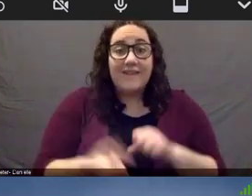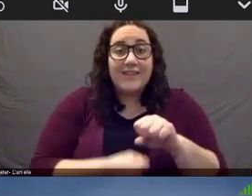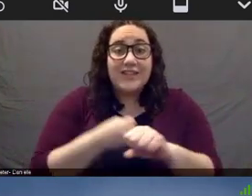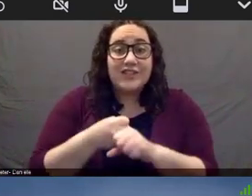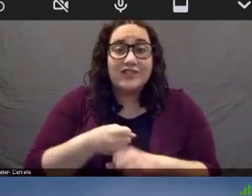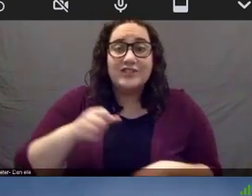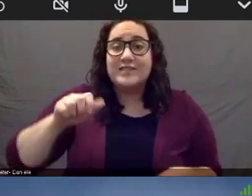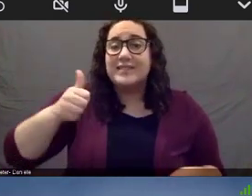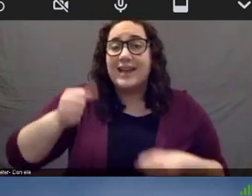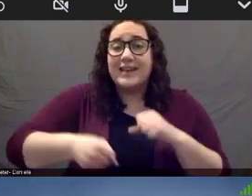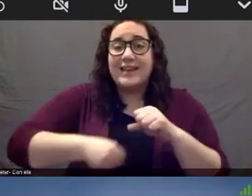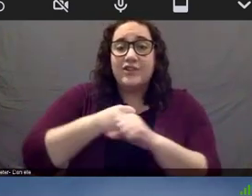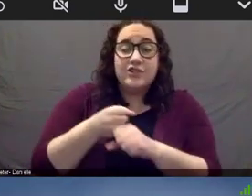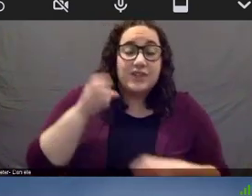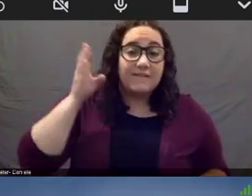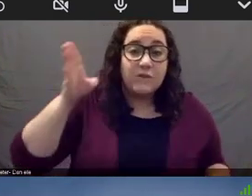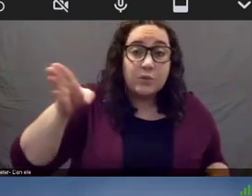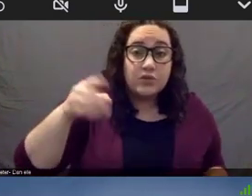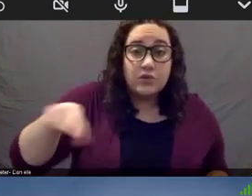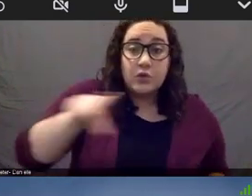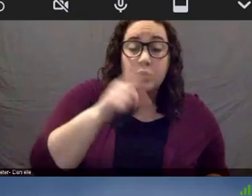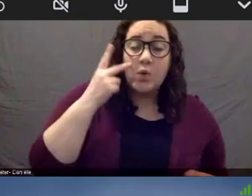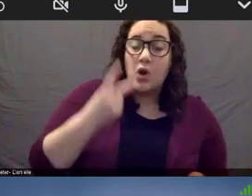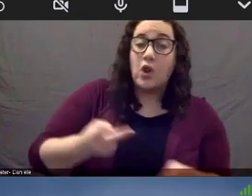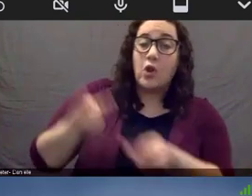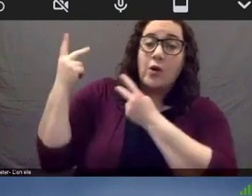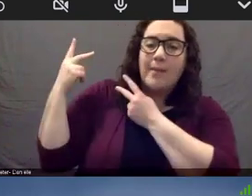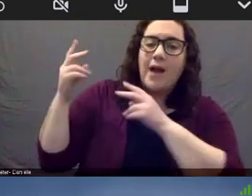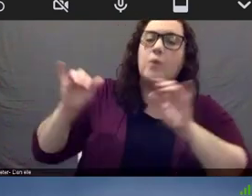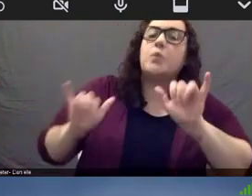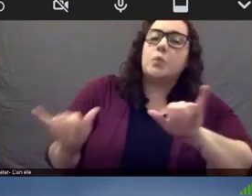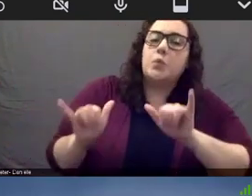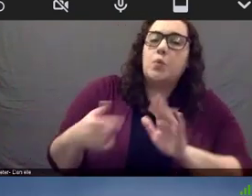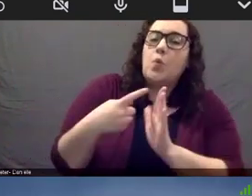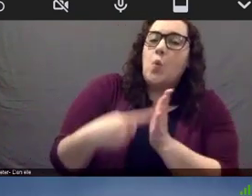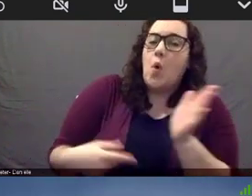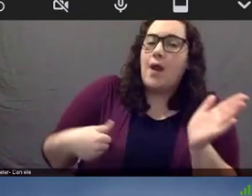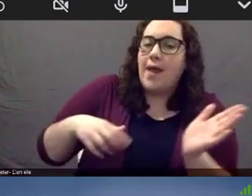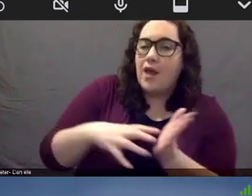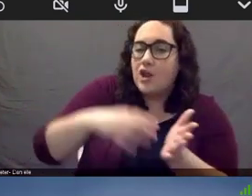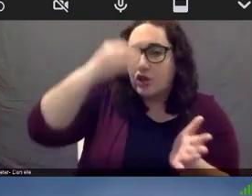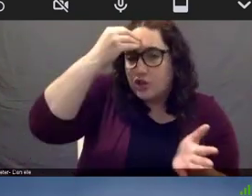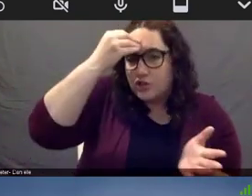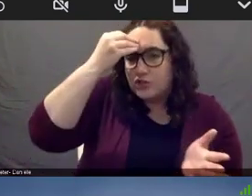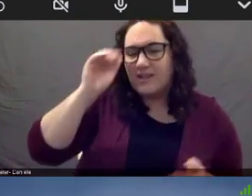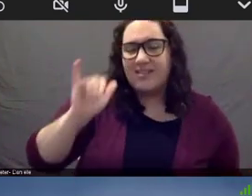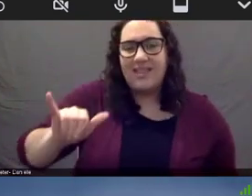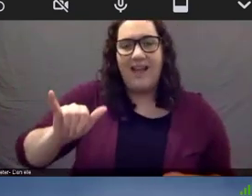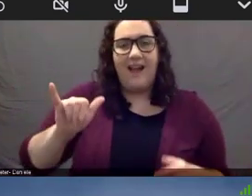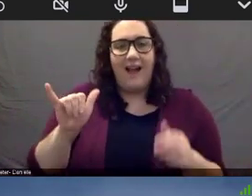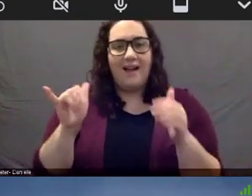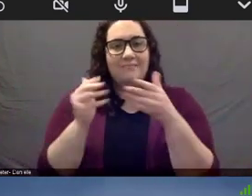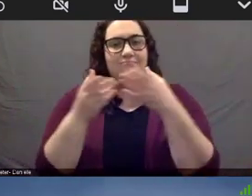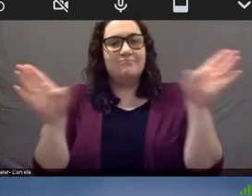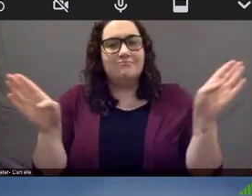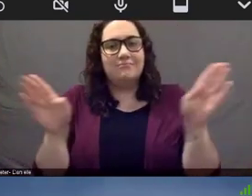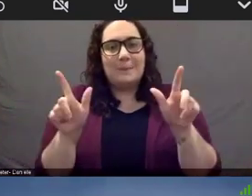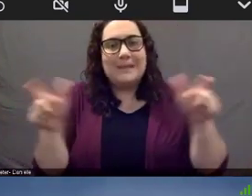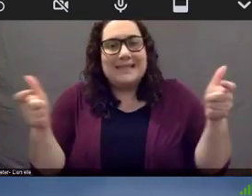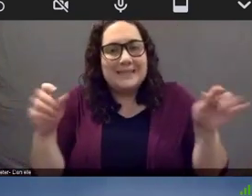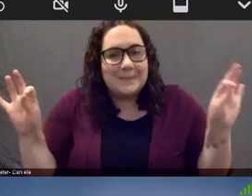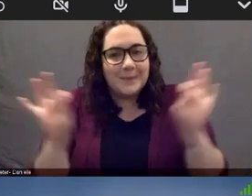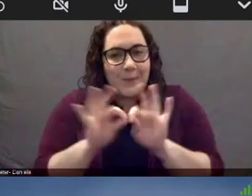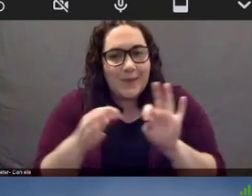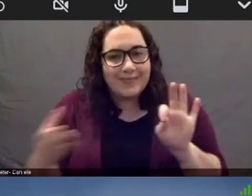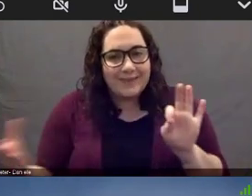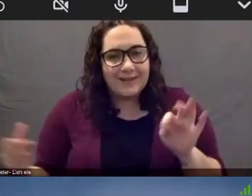big picture stuff that we want to remember is first, that energy is conserved. So hopefully we remember